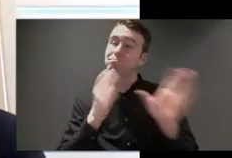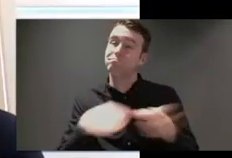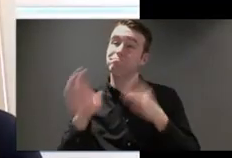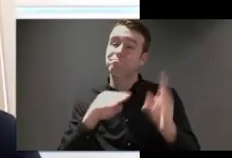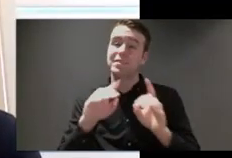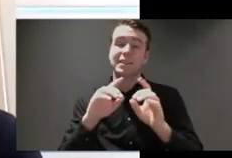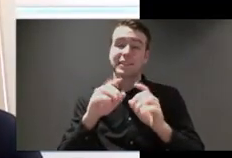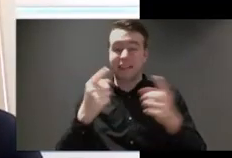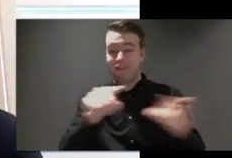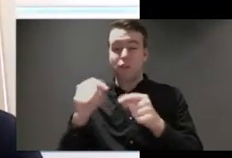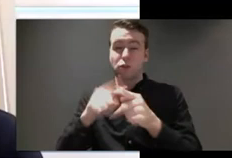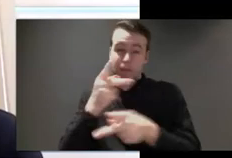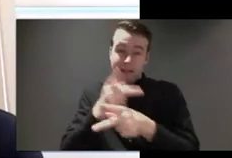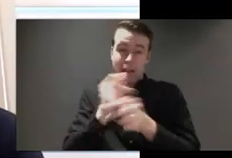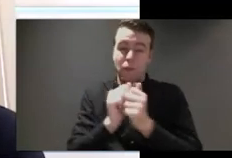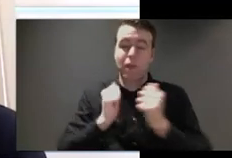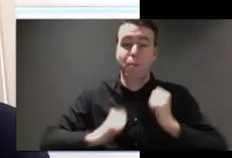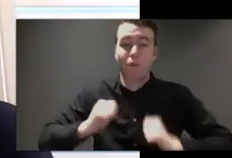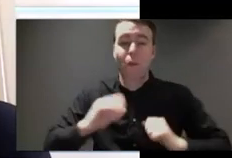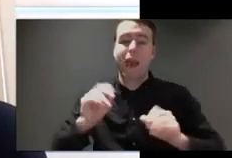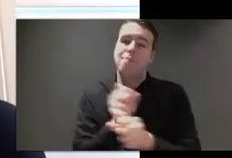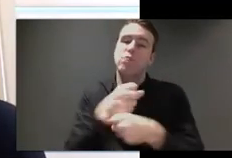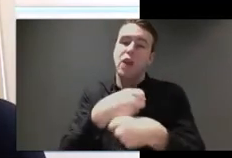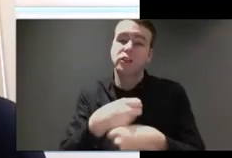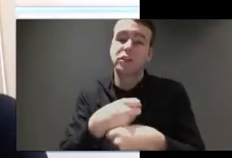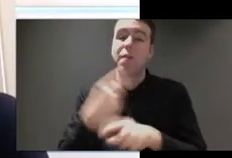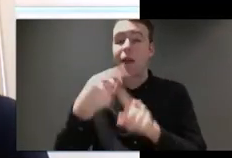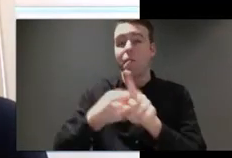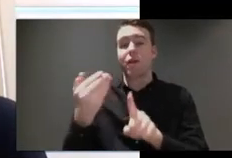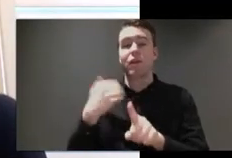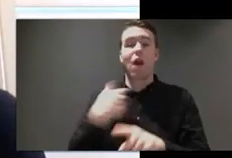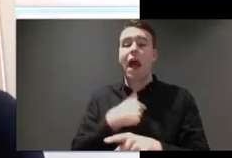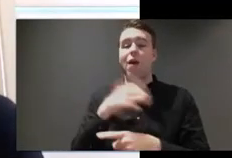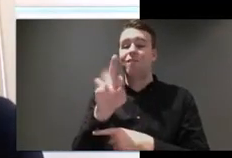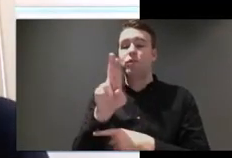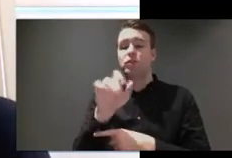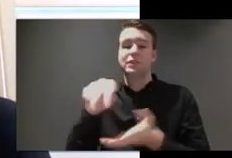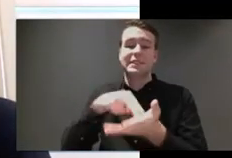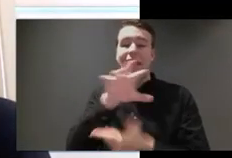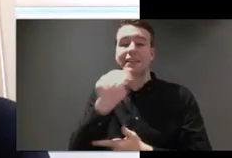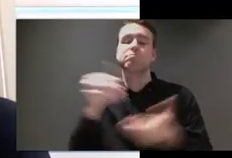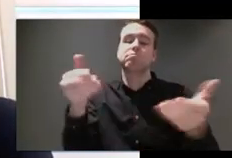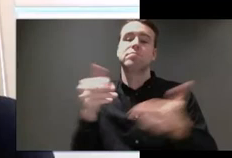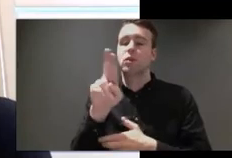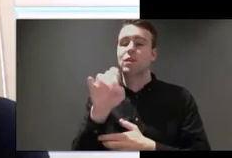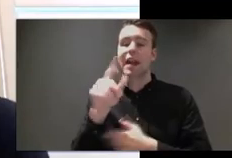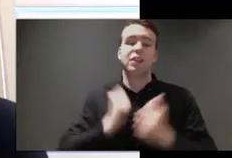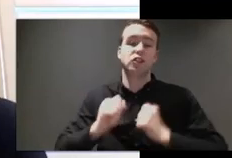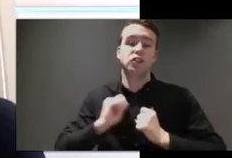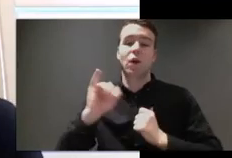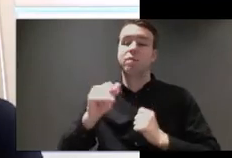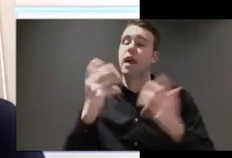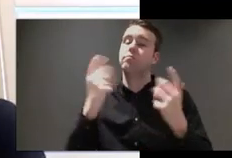and trying to keep up with their performances and productions. About a month ago, our Fusion Dance Company hosted our United Show, which is a highlight